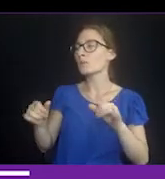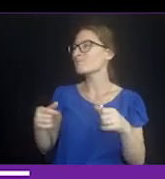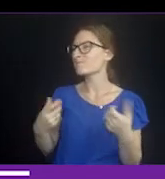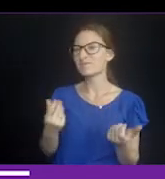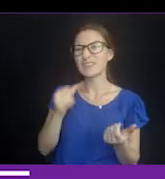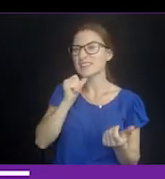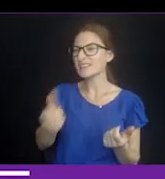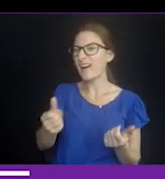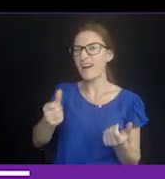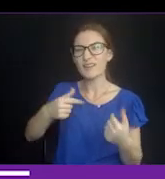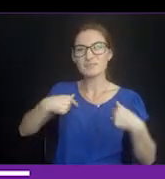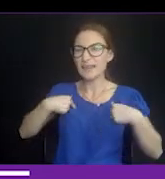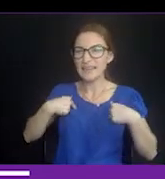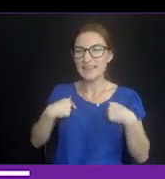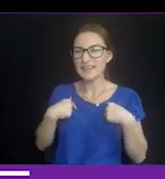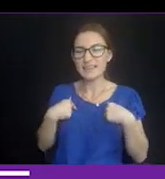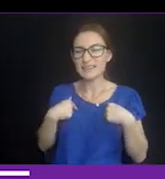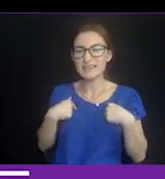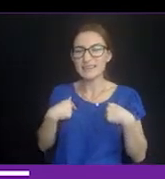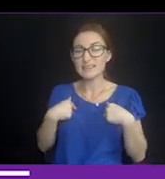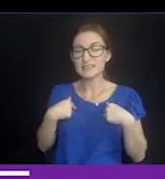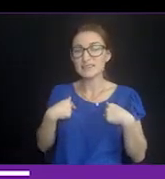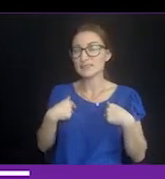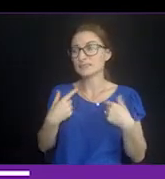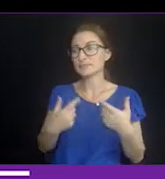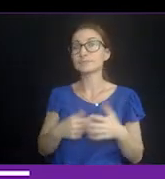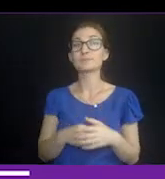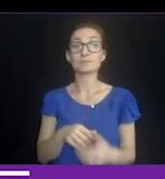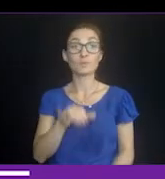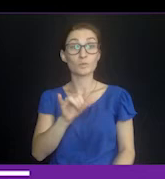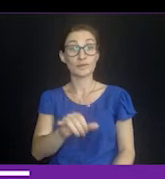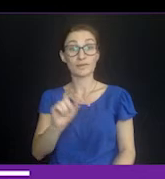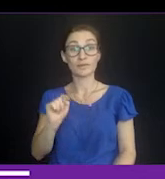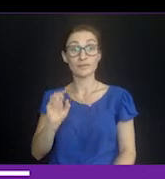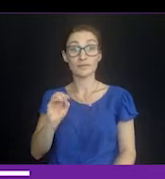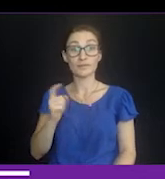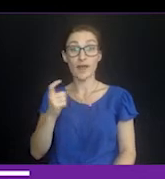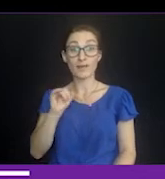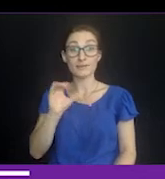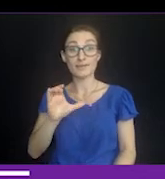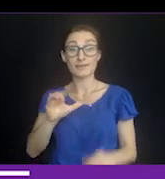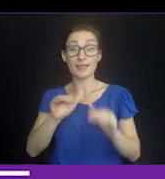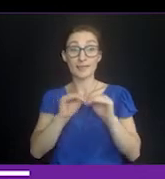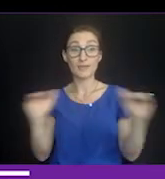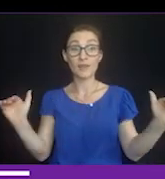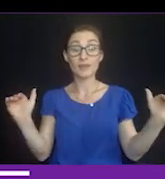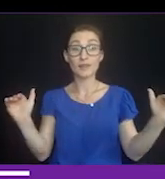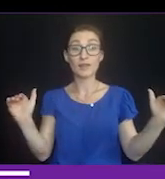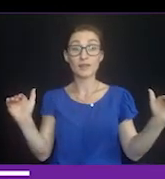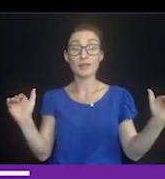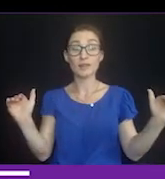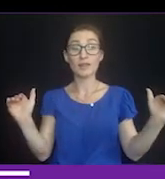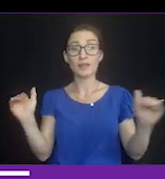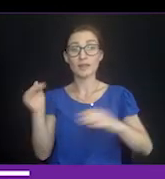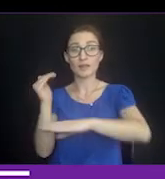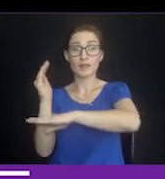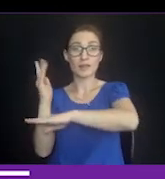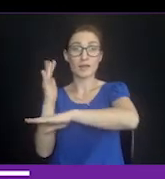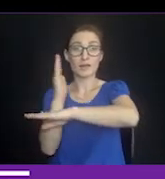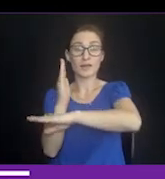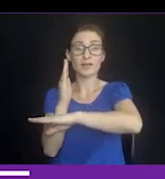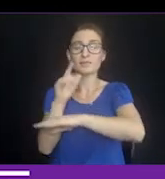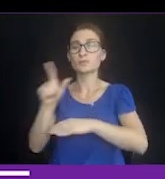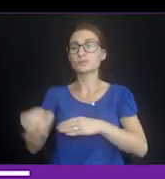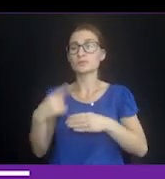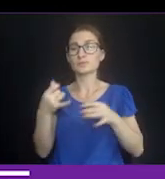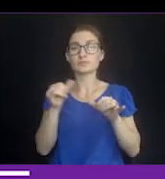that they were in tunnel vision, they're like, oh, yeah, that's not me. I was just someone else. So